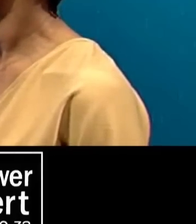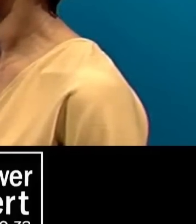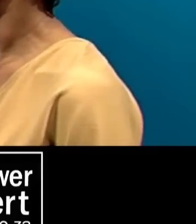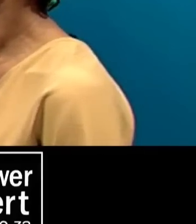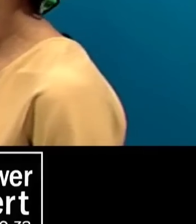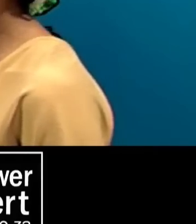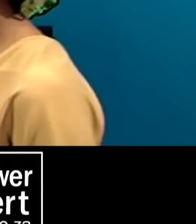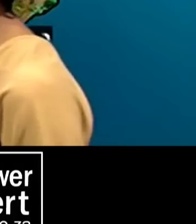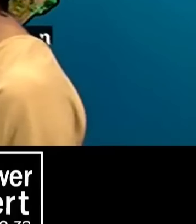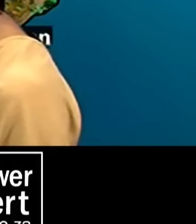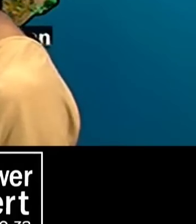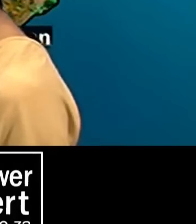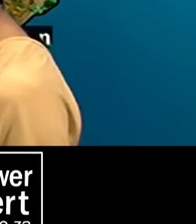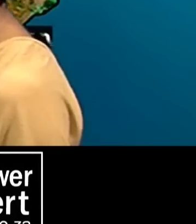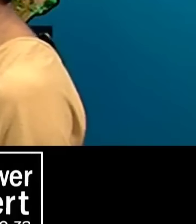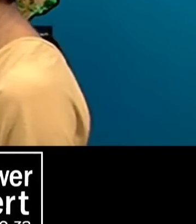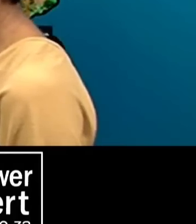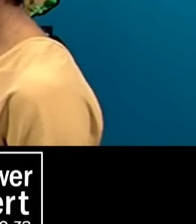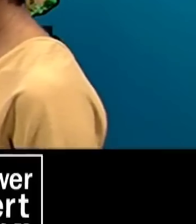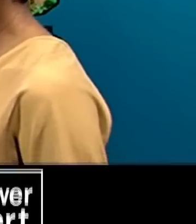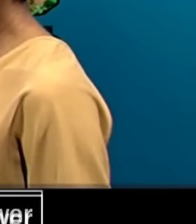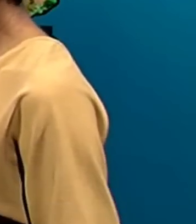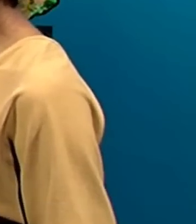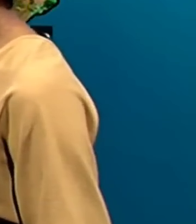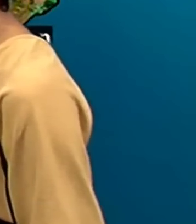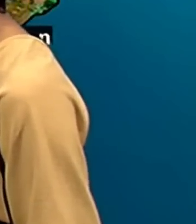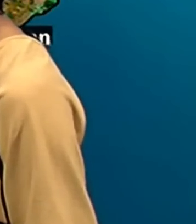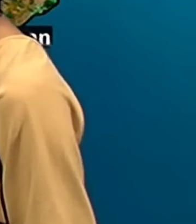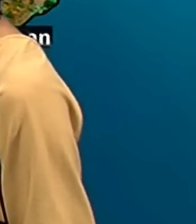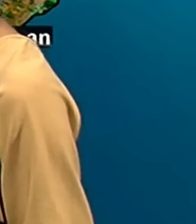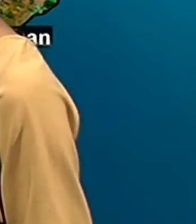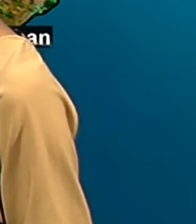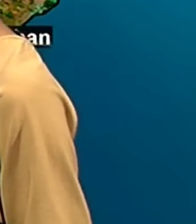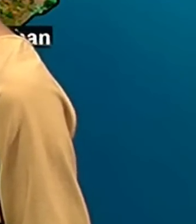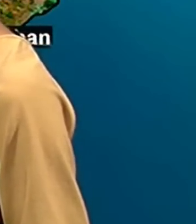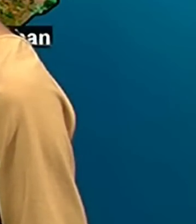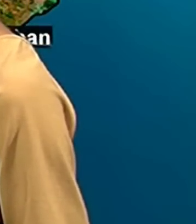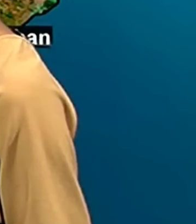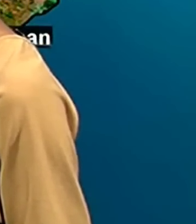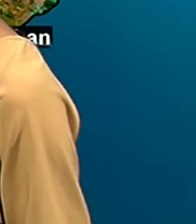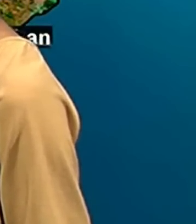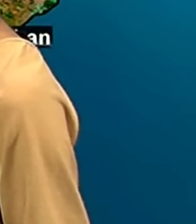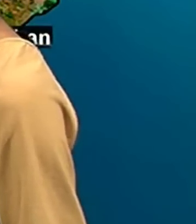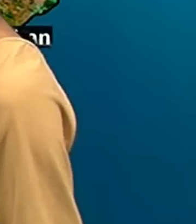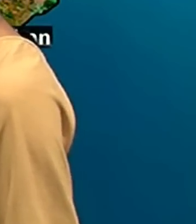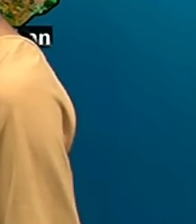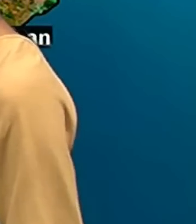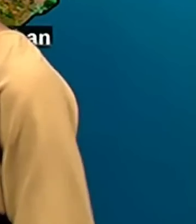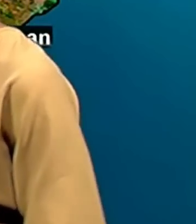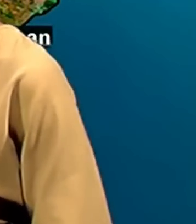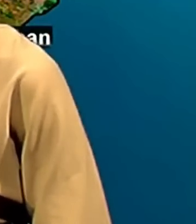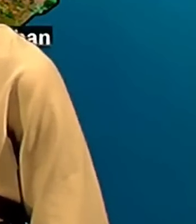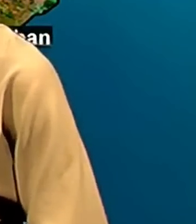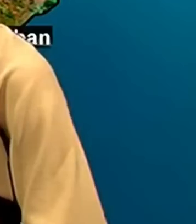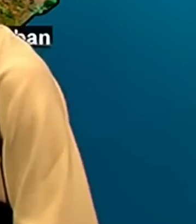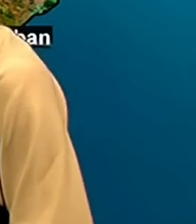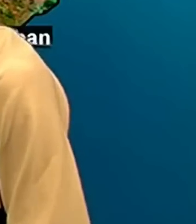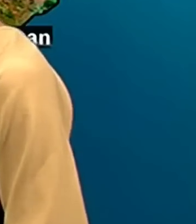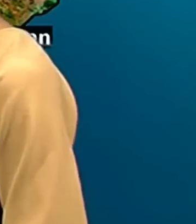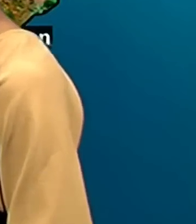maemo a bosa bana le gone go re tsibusa ka diphefo tse di matla mo bogareng jwa naga go ya ko karolong ya Upington go rarela le karolo ya